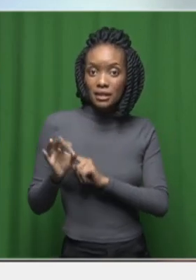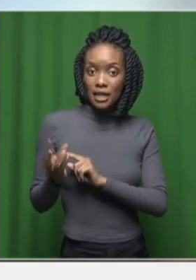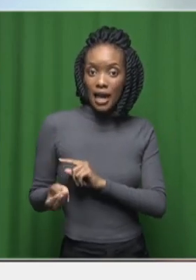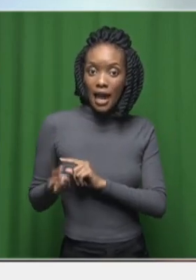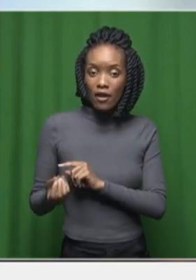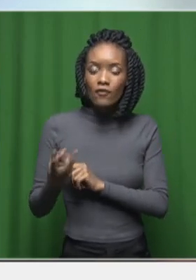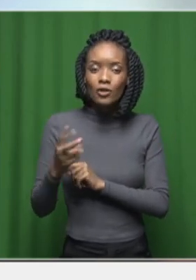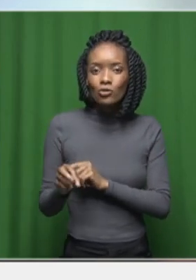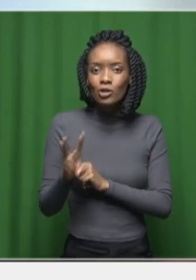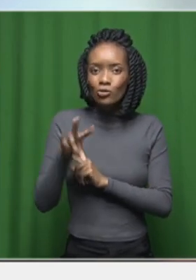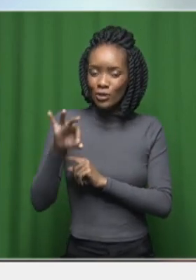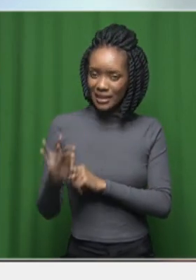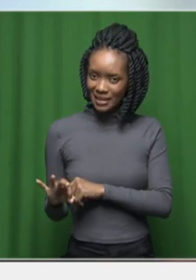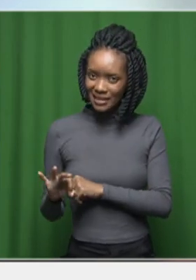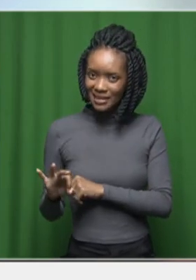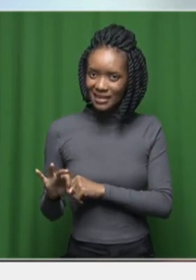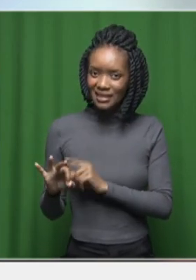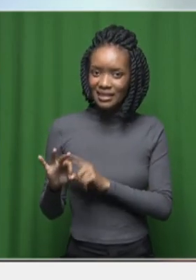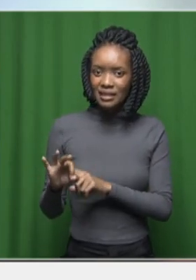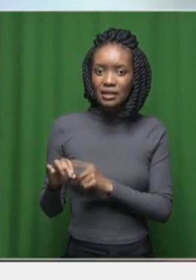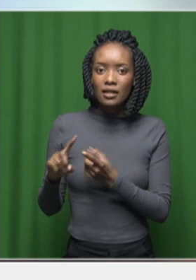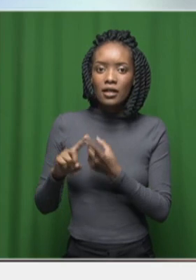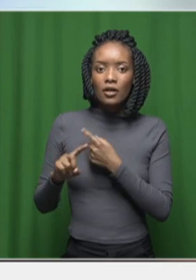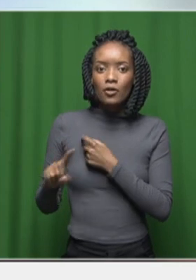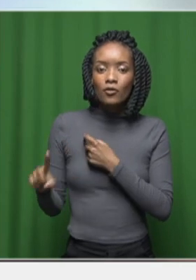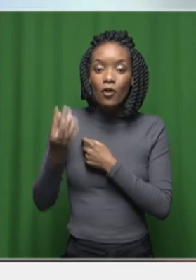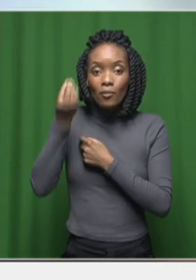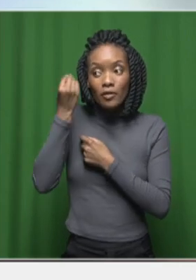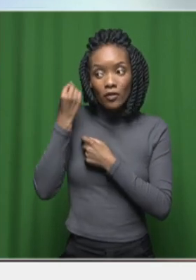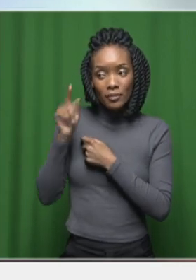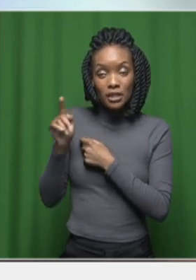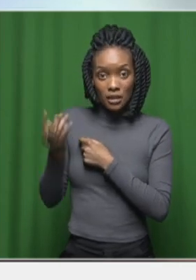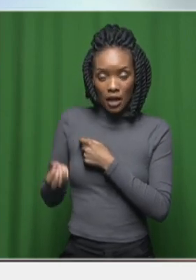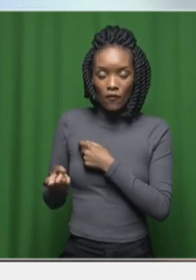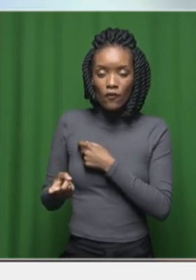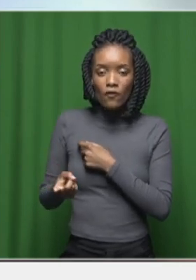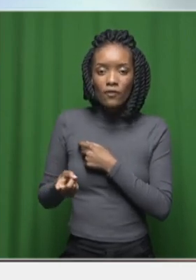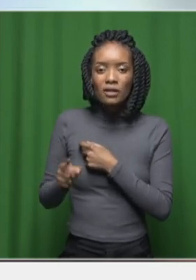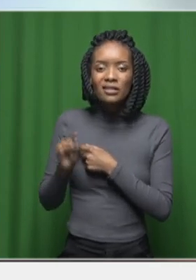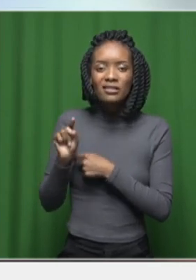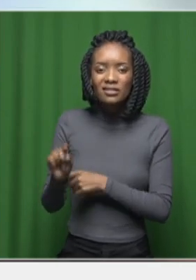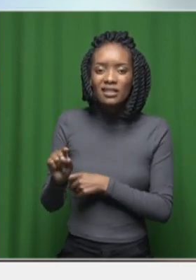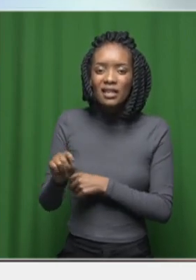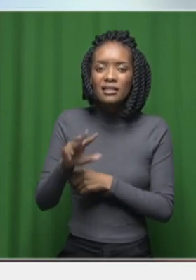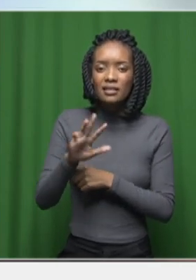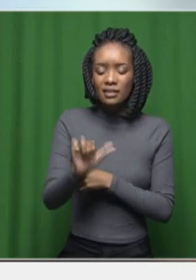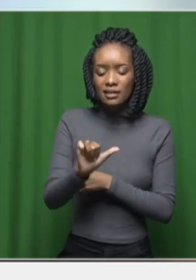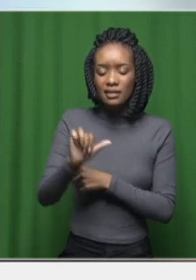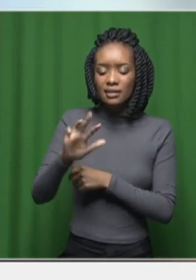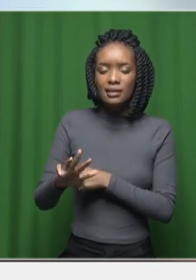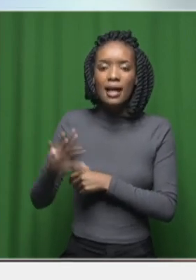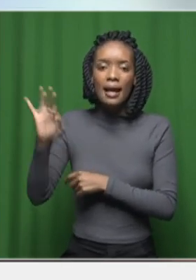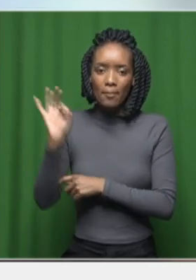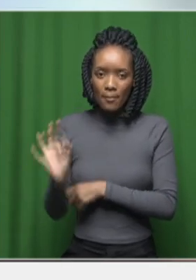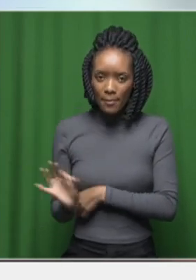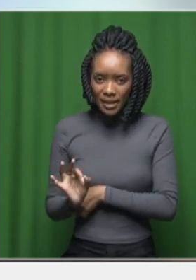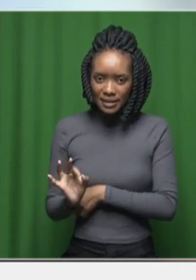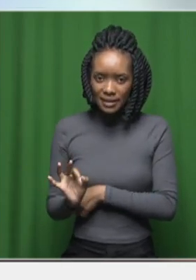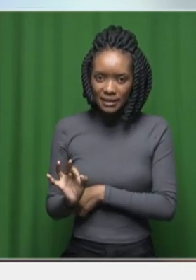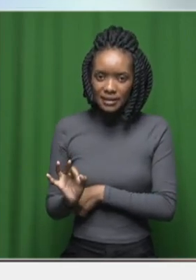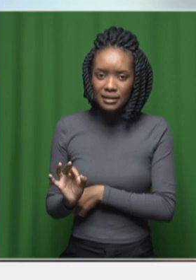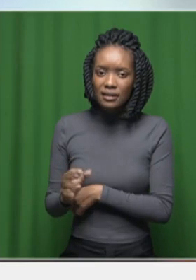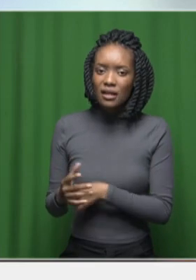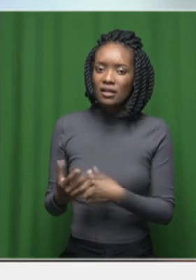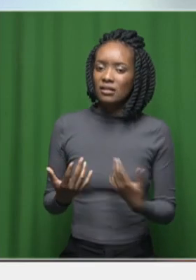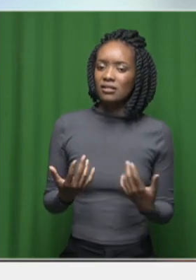for 2023, from the data that is available, that is at 69%. Now,